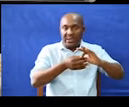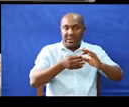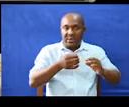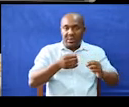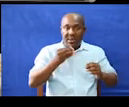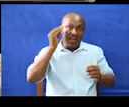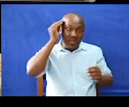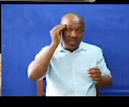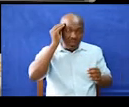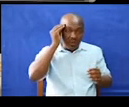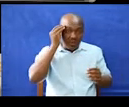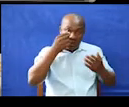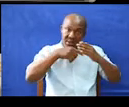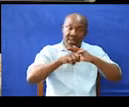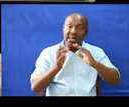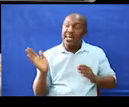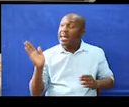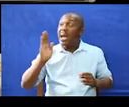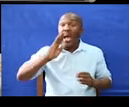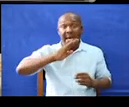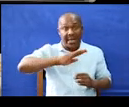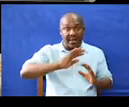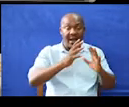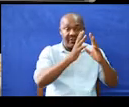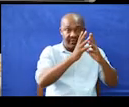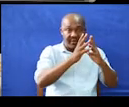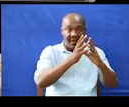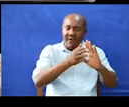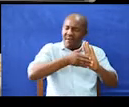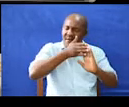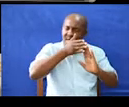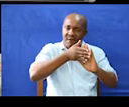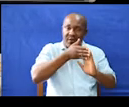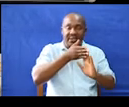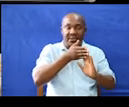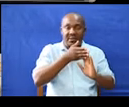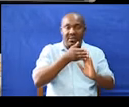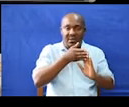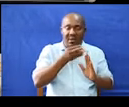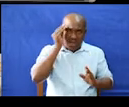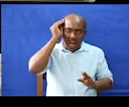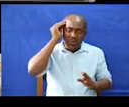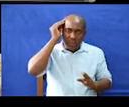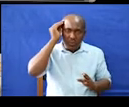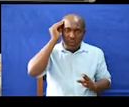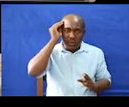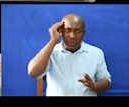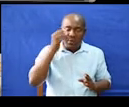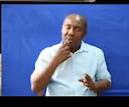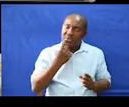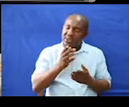life, the first assumption of this Lamarck of acquired characteristics, it is somehow